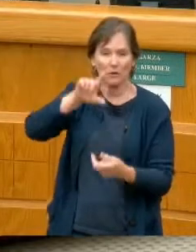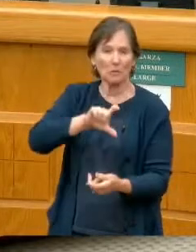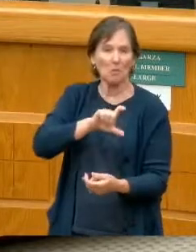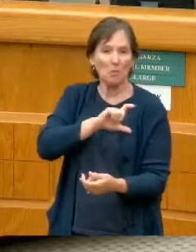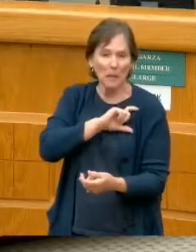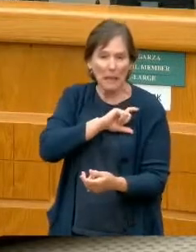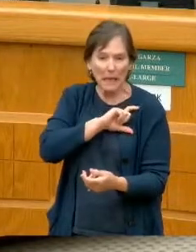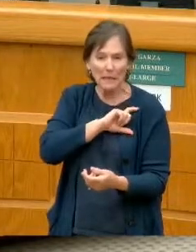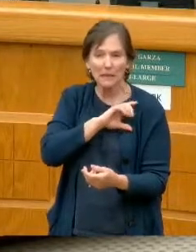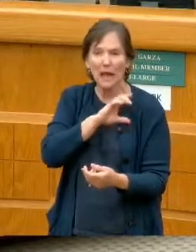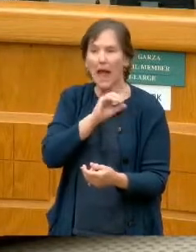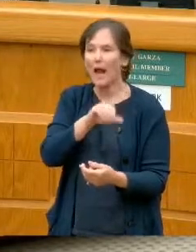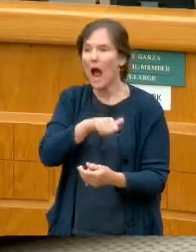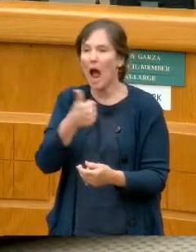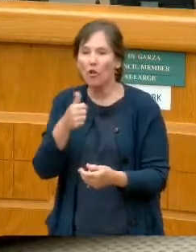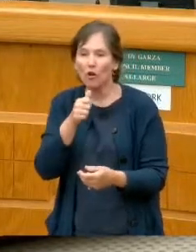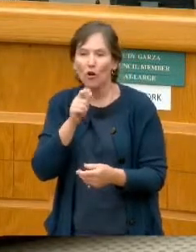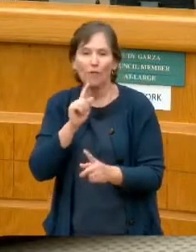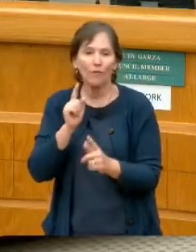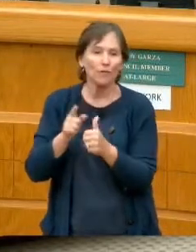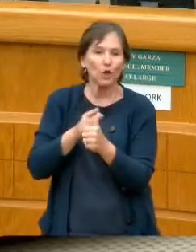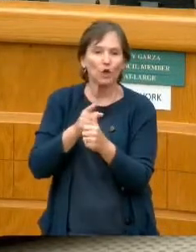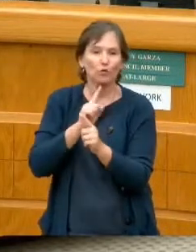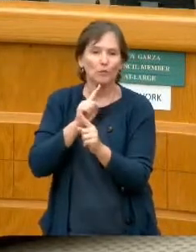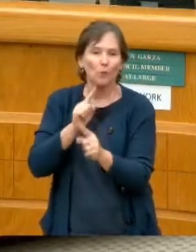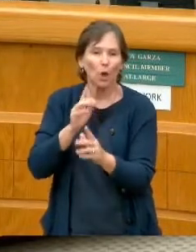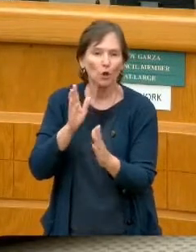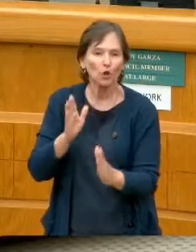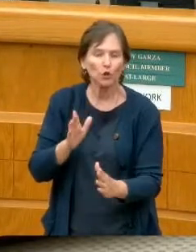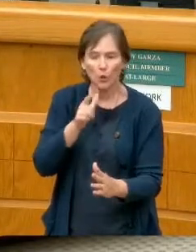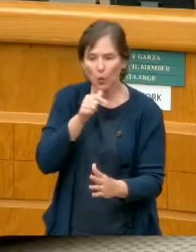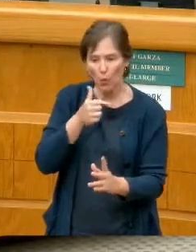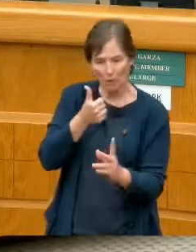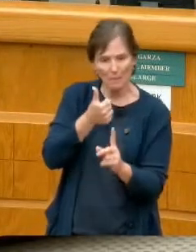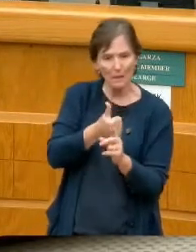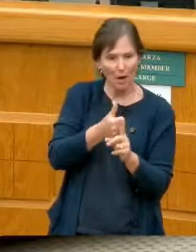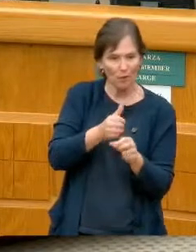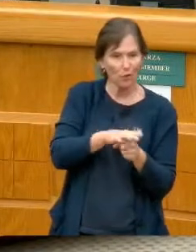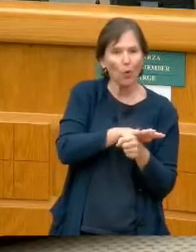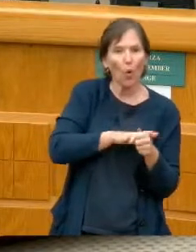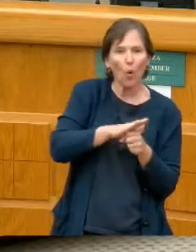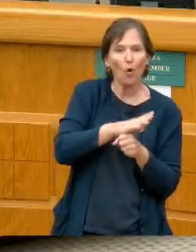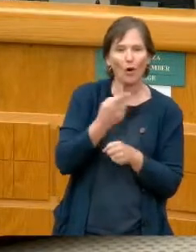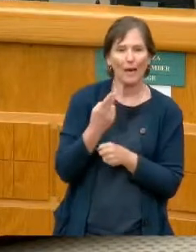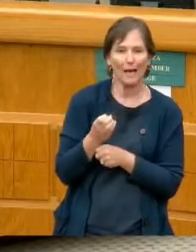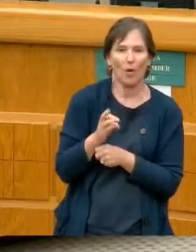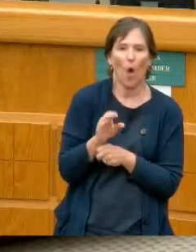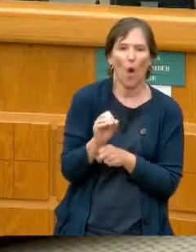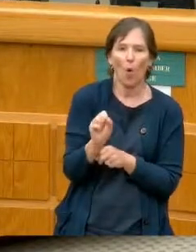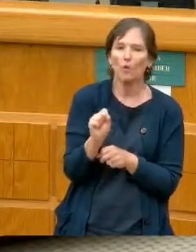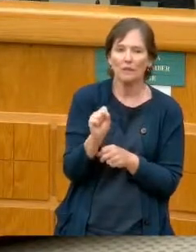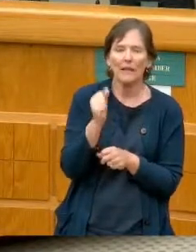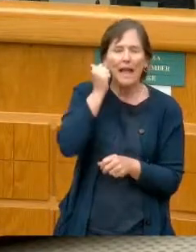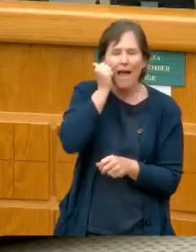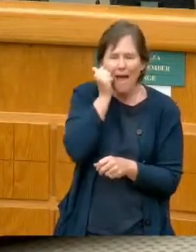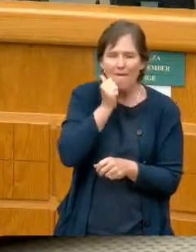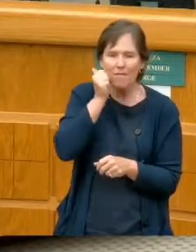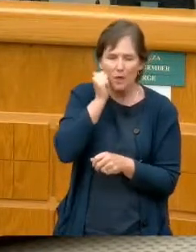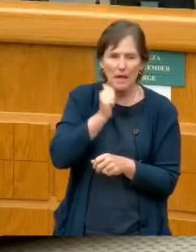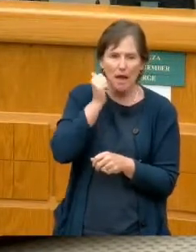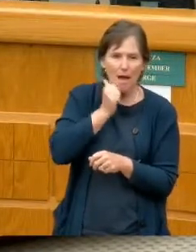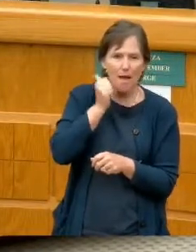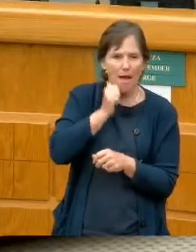here, and other first responders who are heroes just like Mike Kehoe here in Nueces County. Every day they